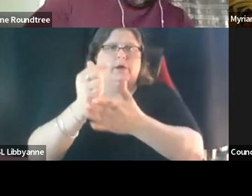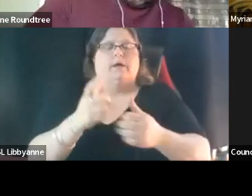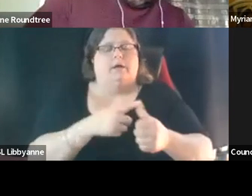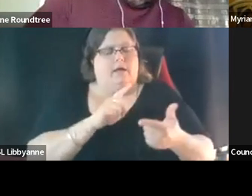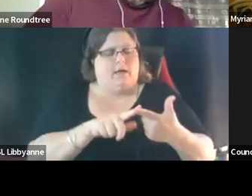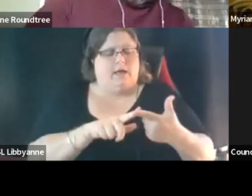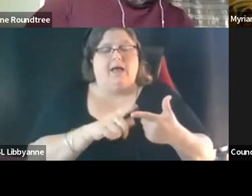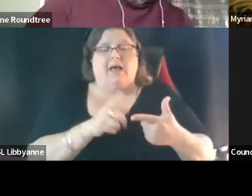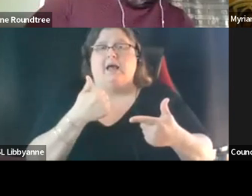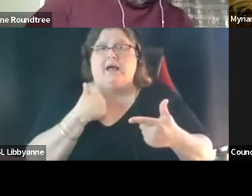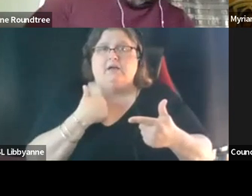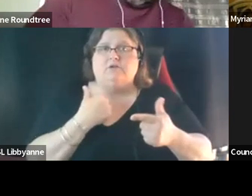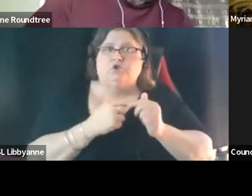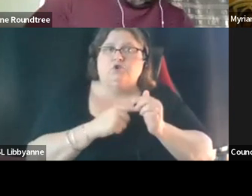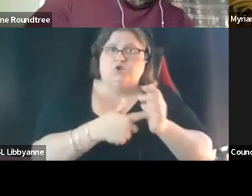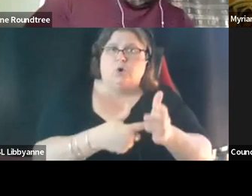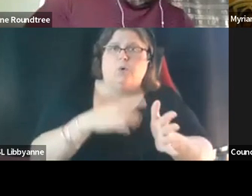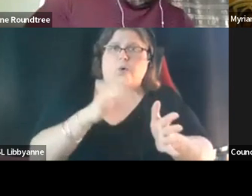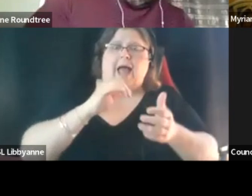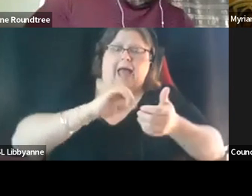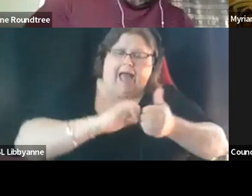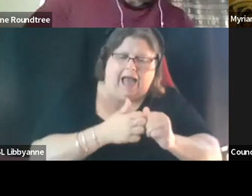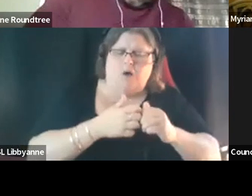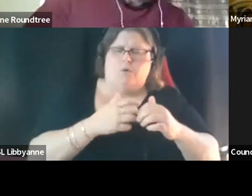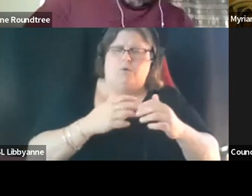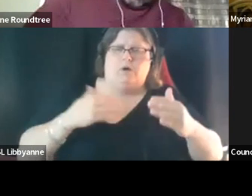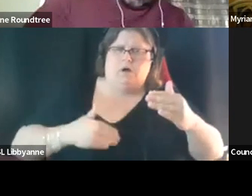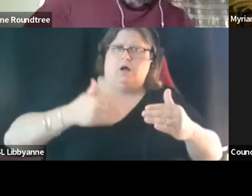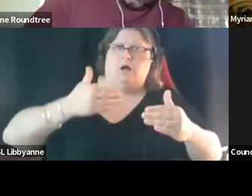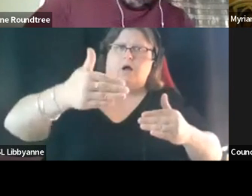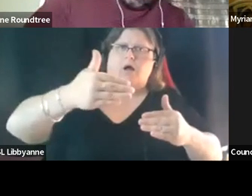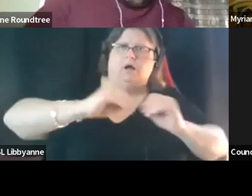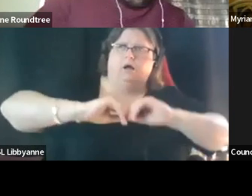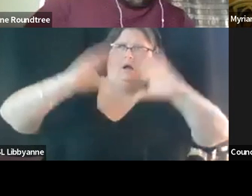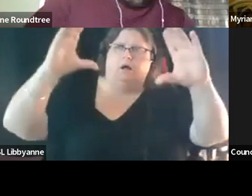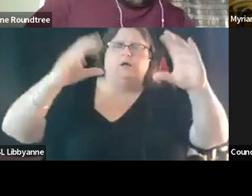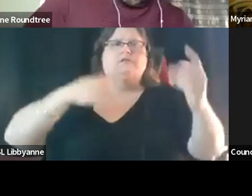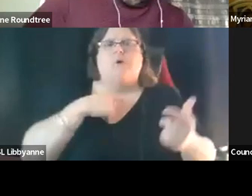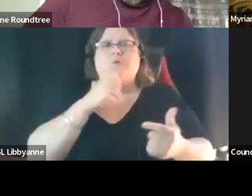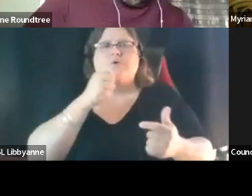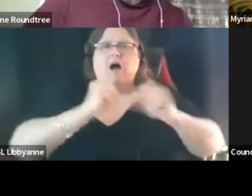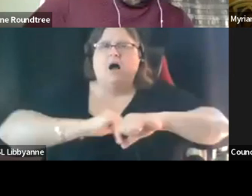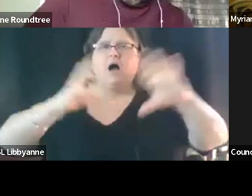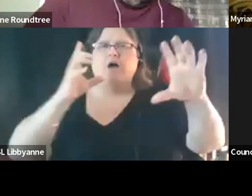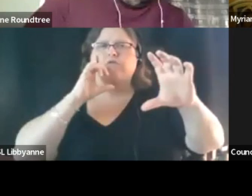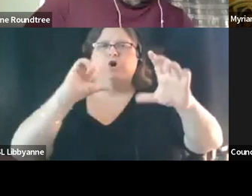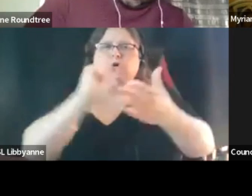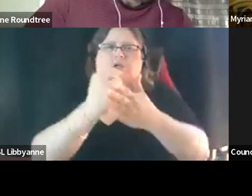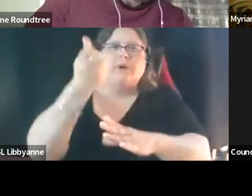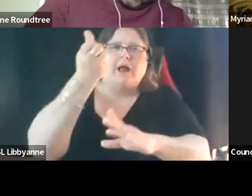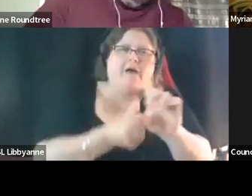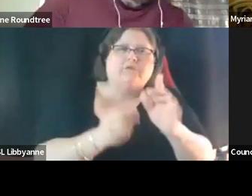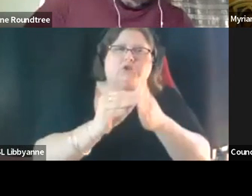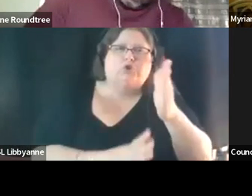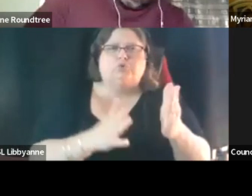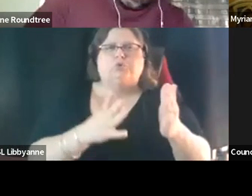record of implementing that vision. Notice I did not say a vision for graduating every student